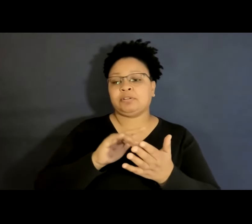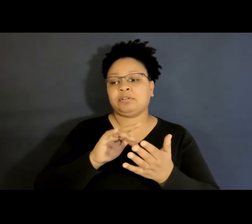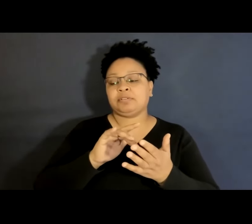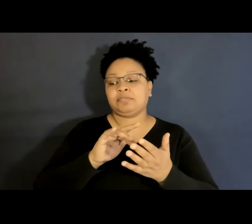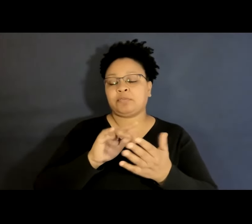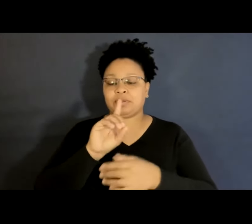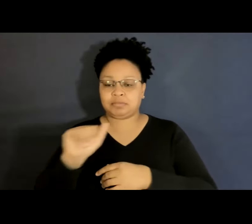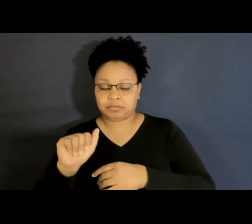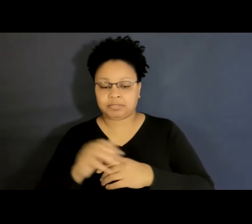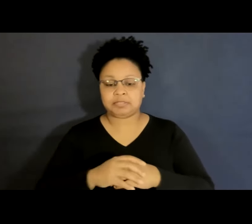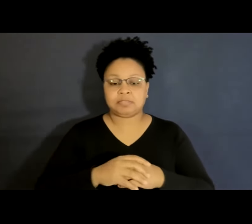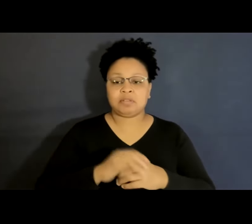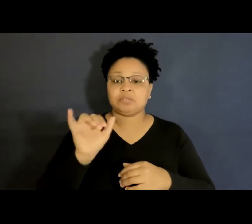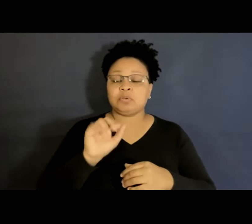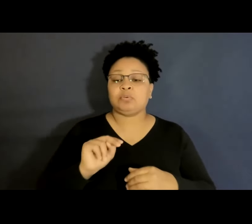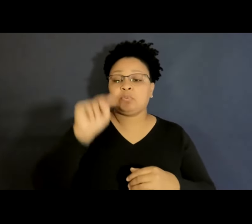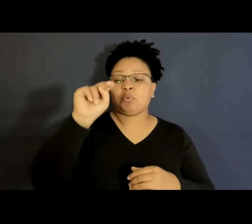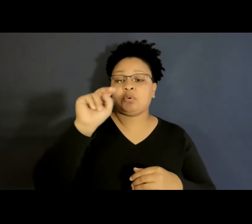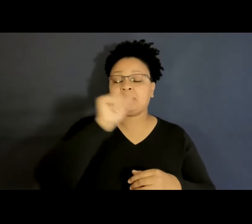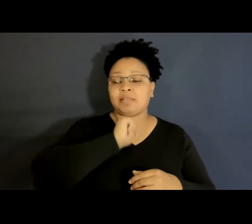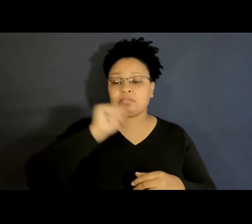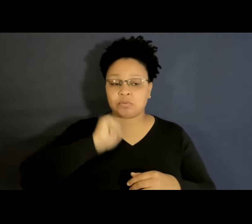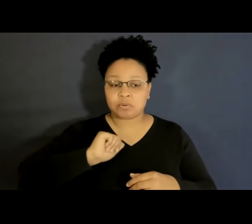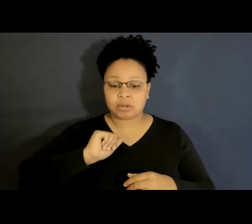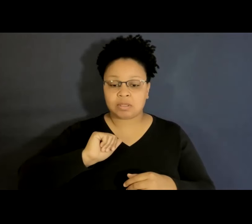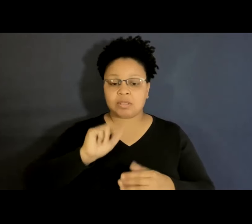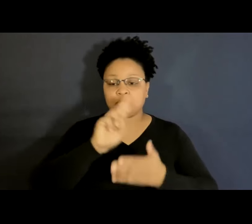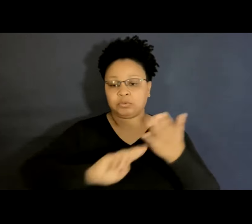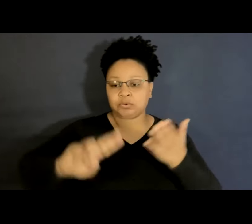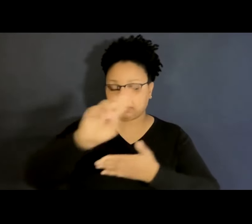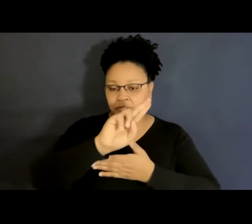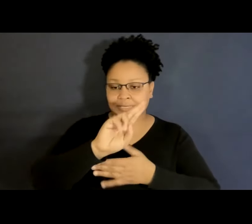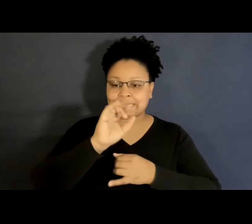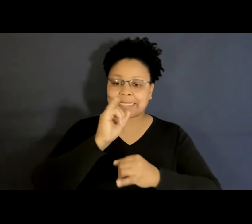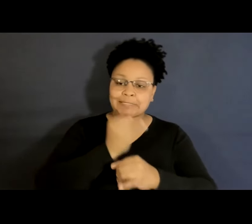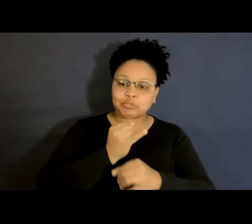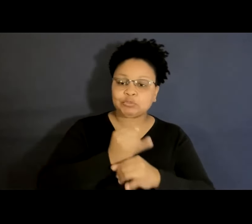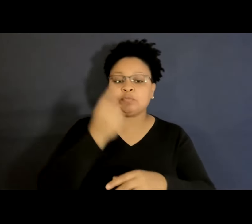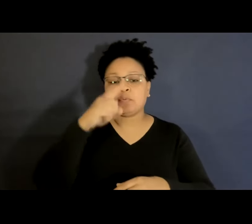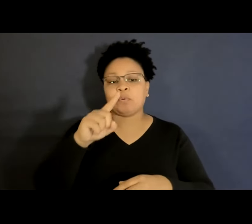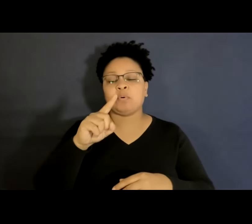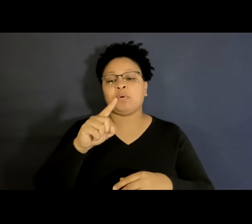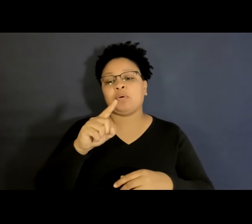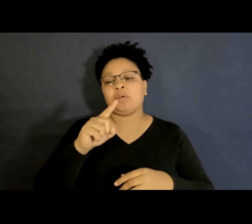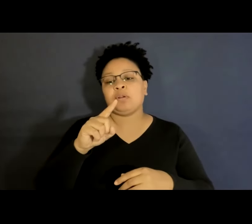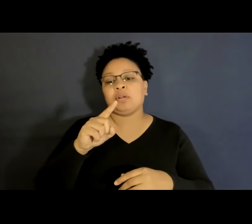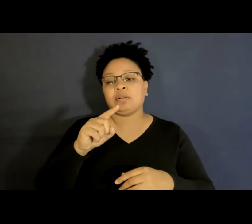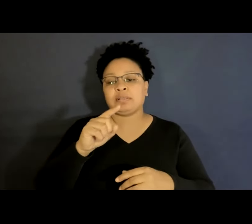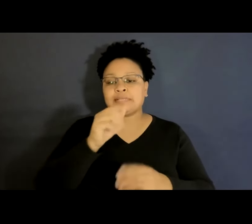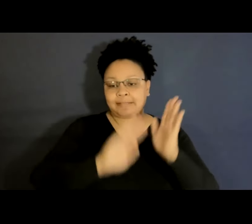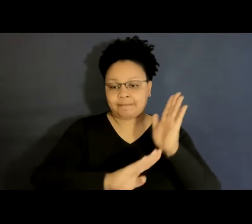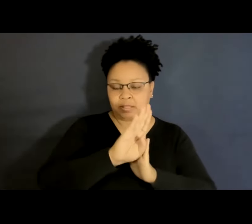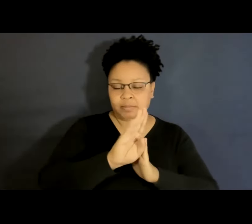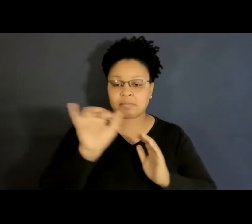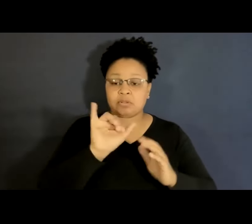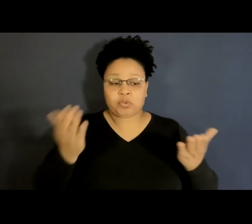Disabilities, and Northern Arizona University Institute for Human Development, and my colleagues here at the Arizona Center